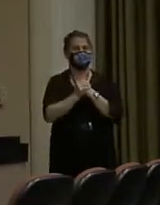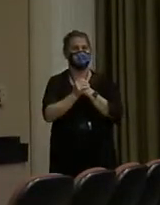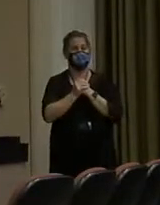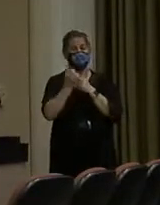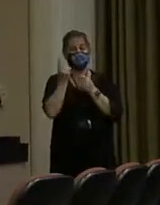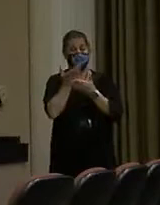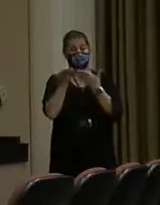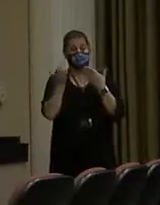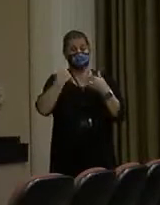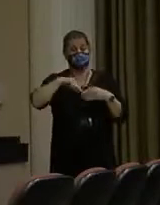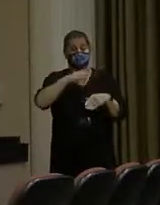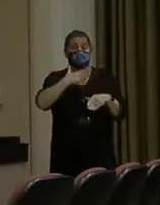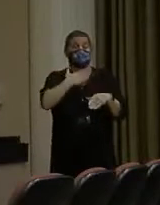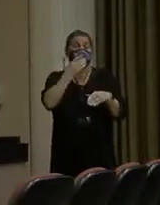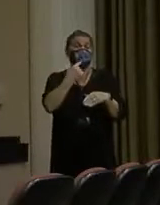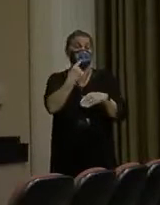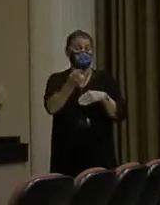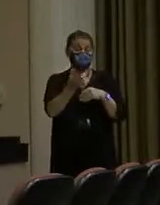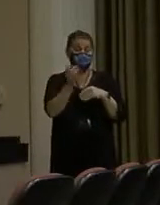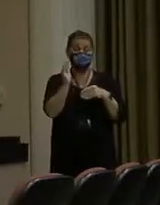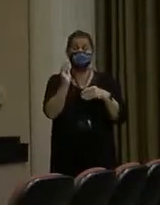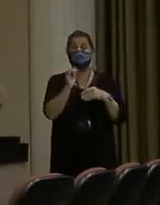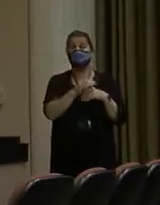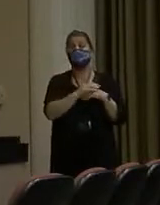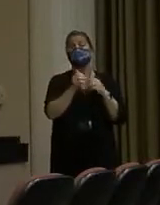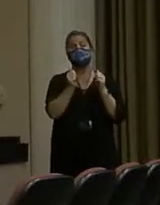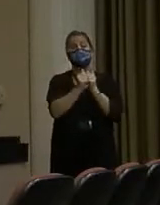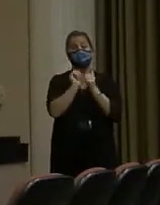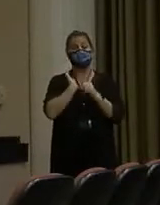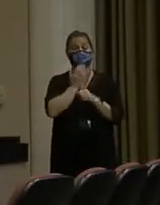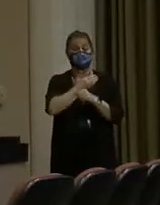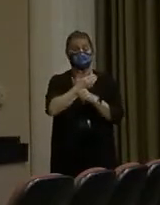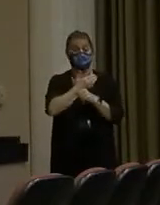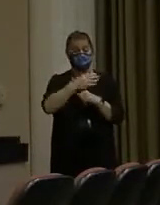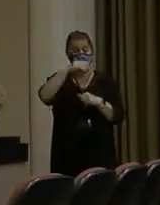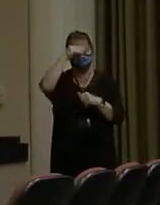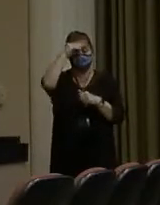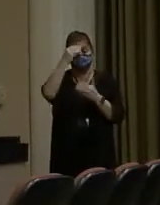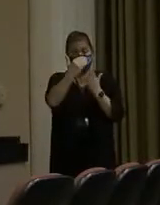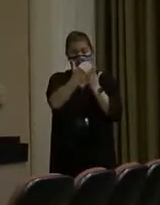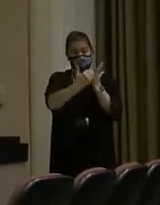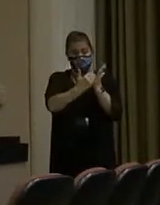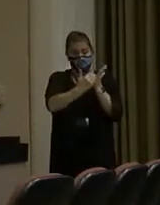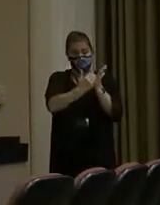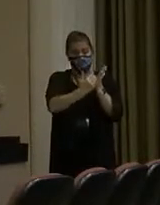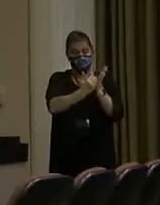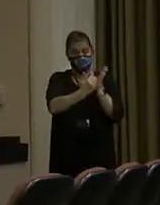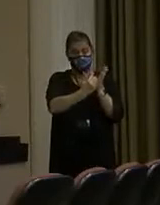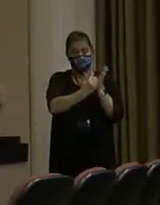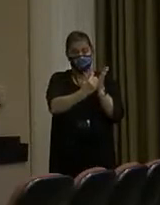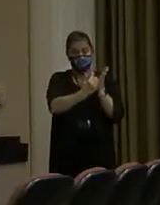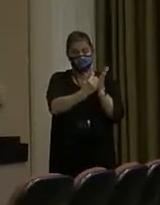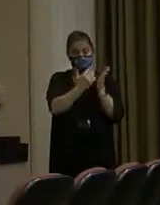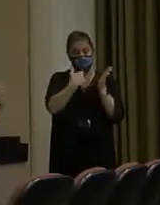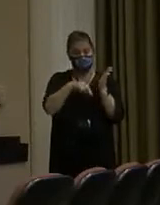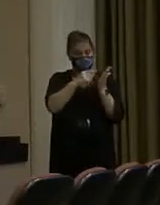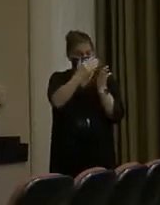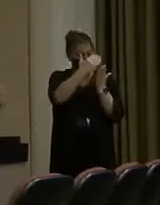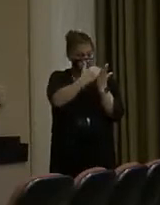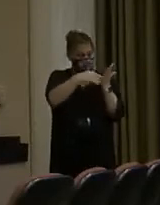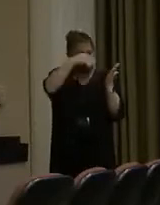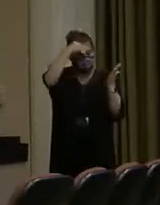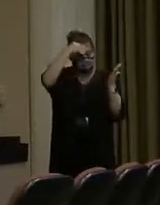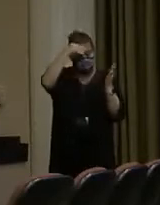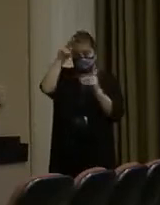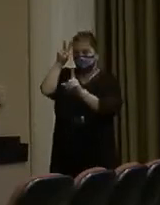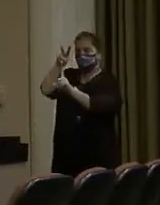we were happy to say is that with our lessons learned, that we need to apply what we did